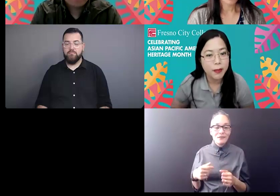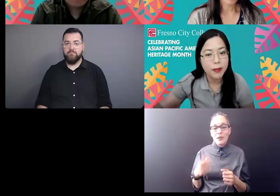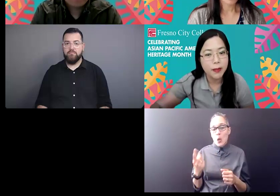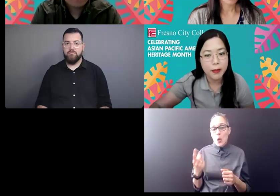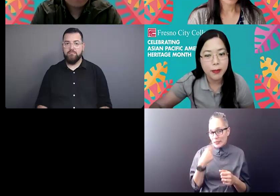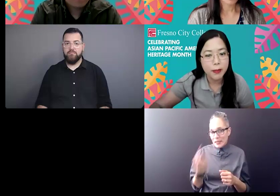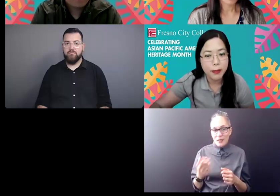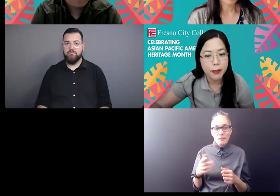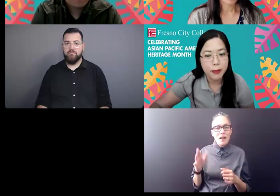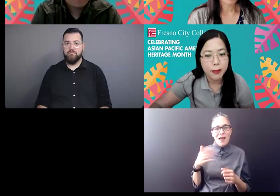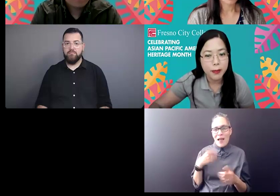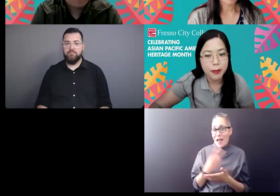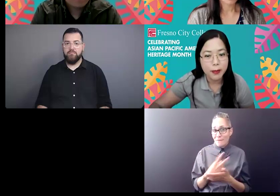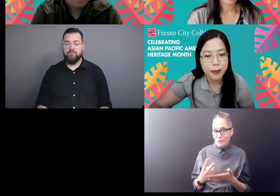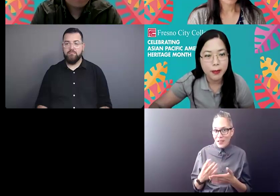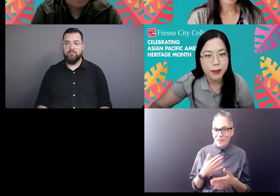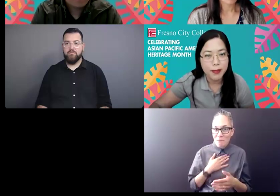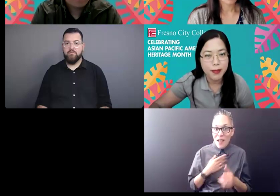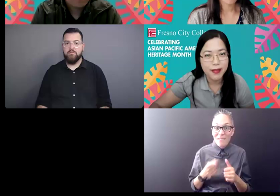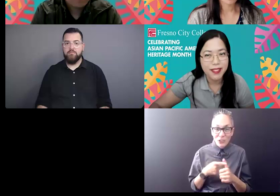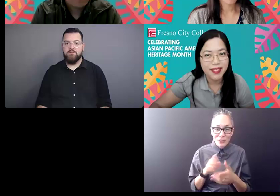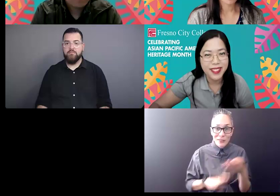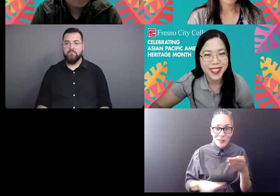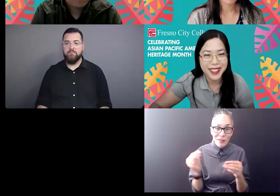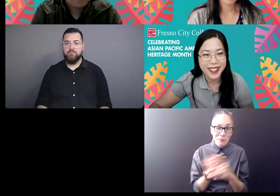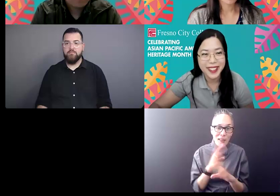tell them that like I failed my first college math class.